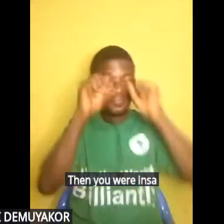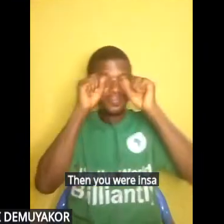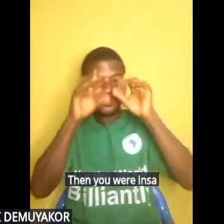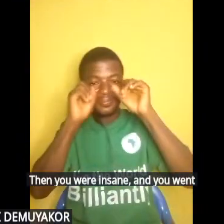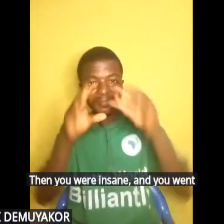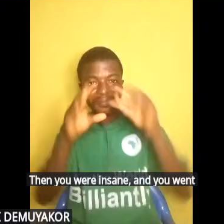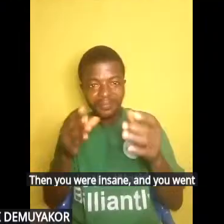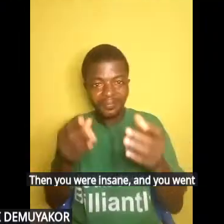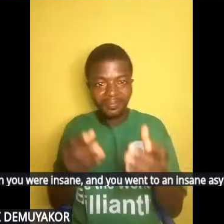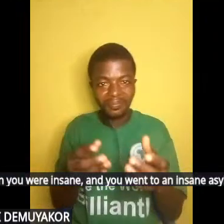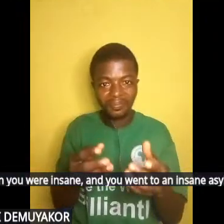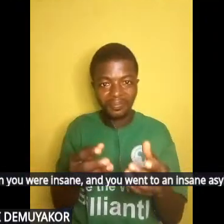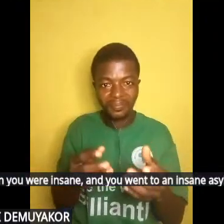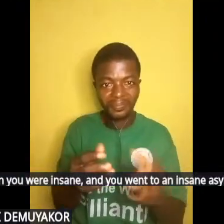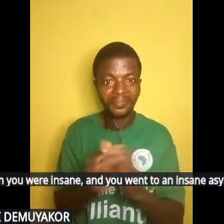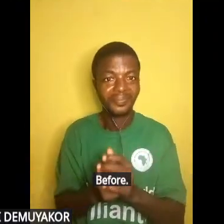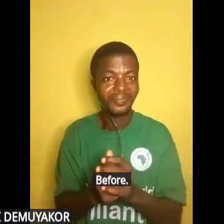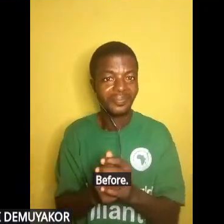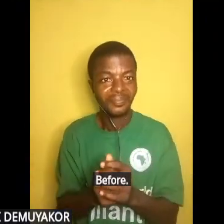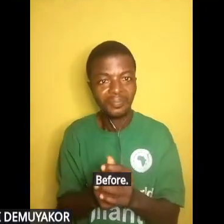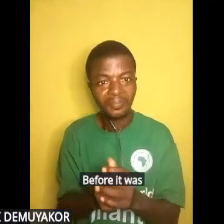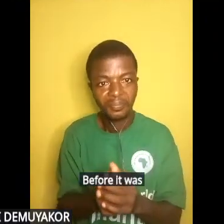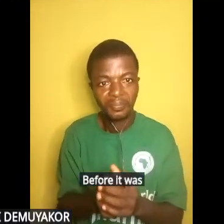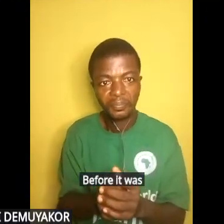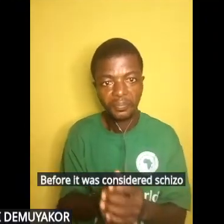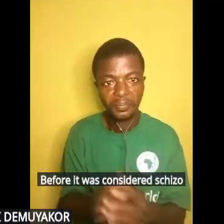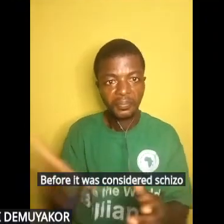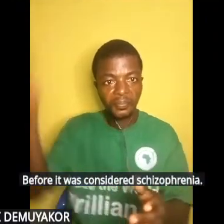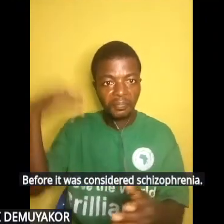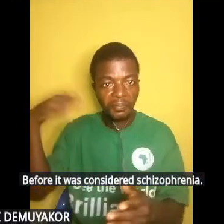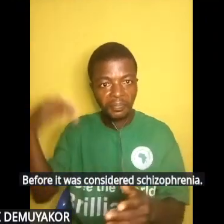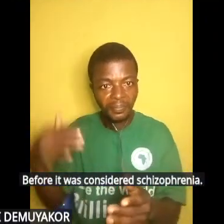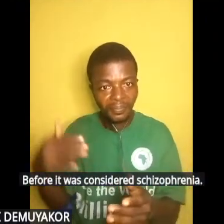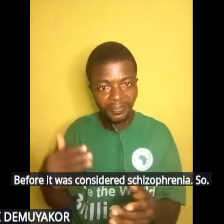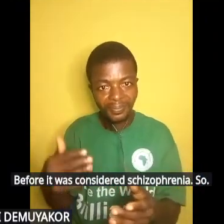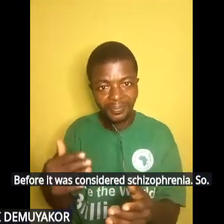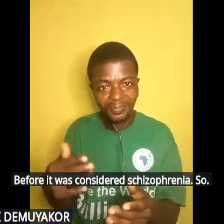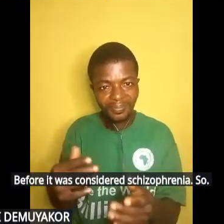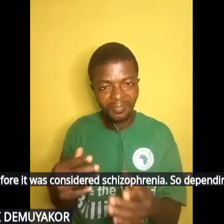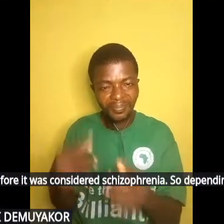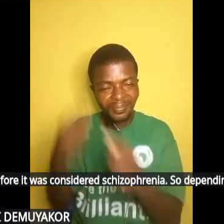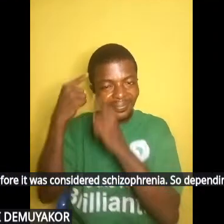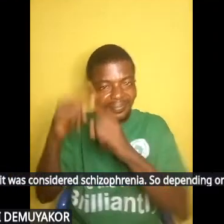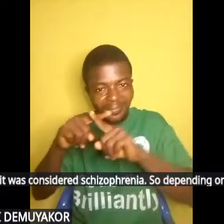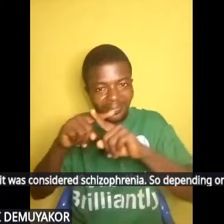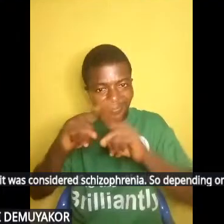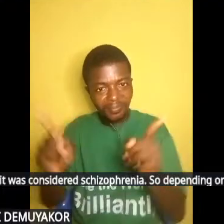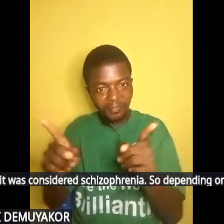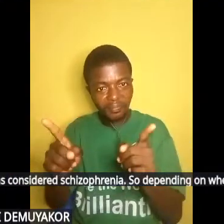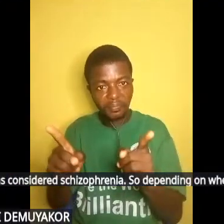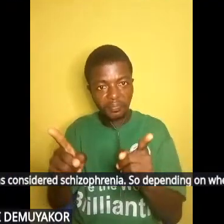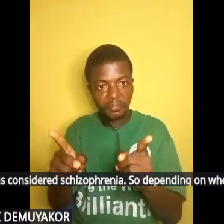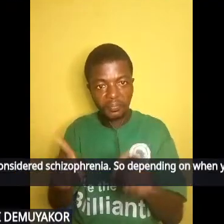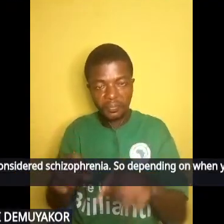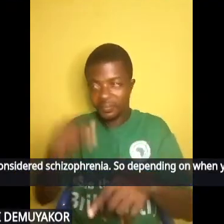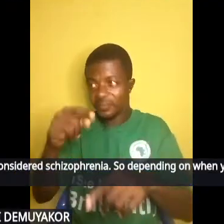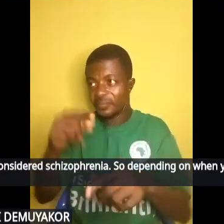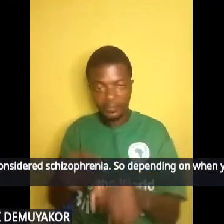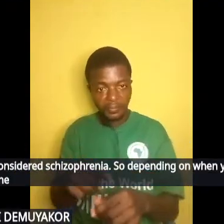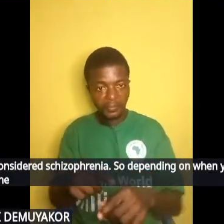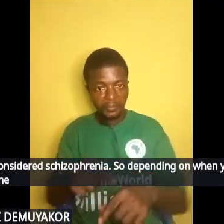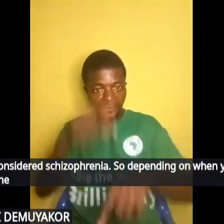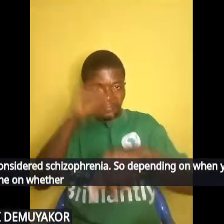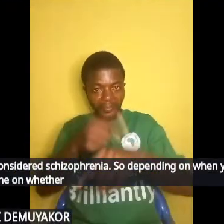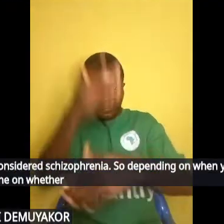insane asylum. Before, it was considered schizophrenia. So depending on when you were born would determine on whether